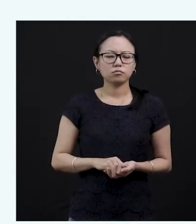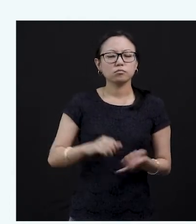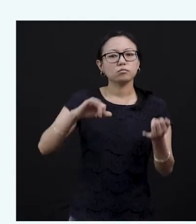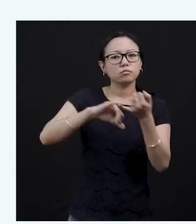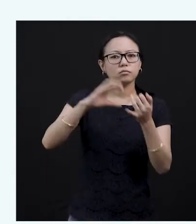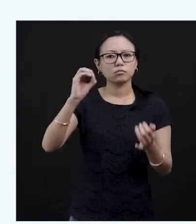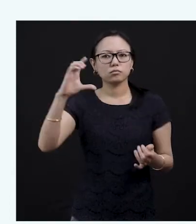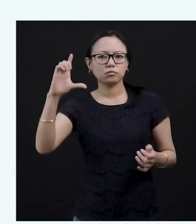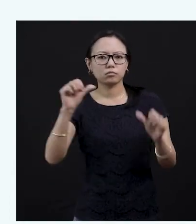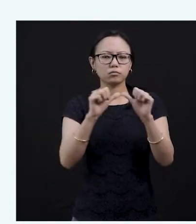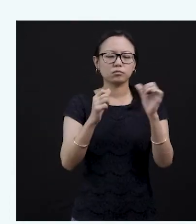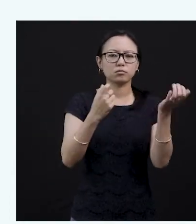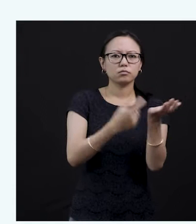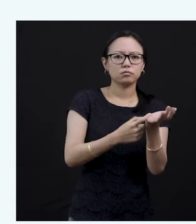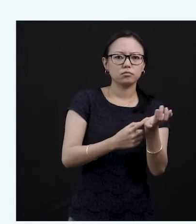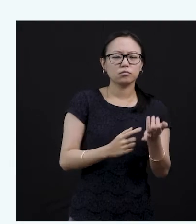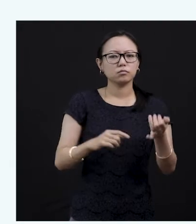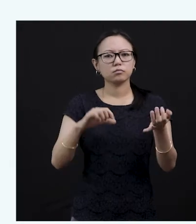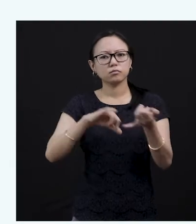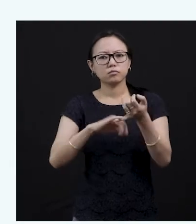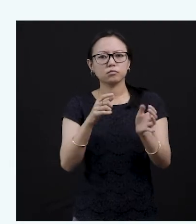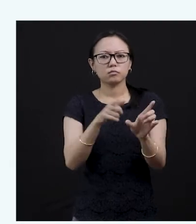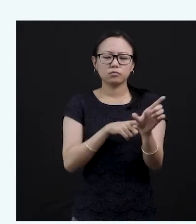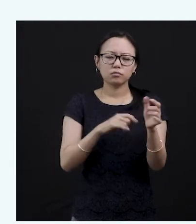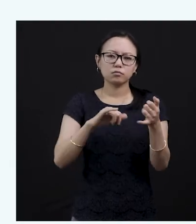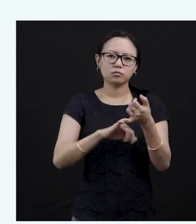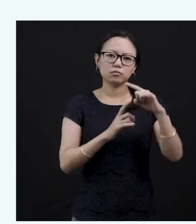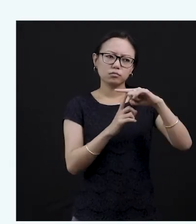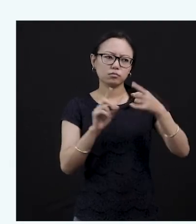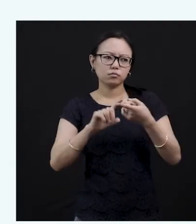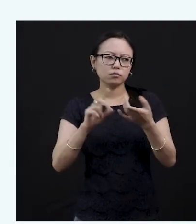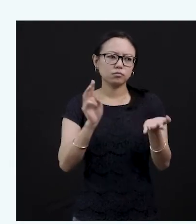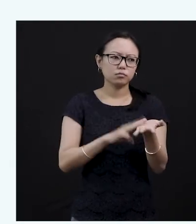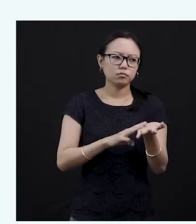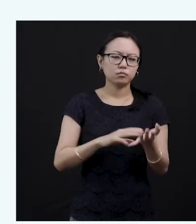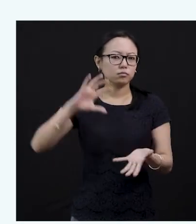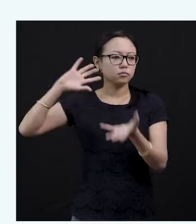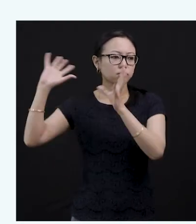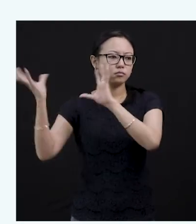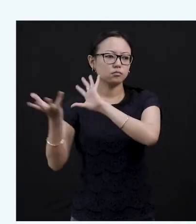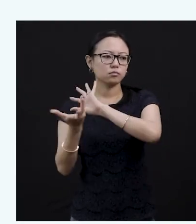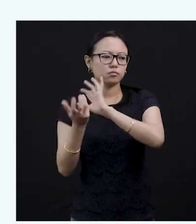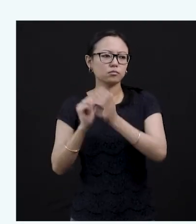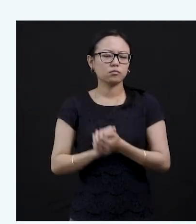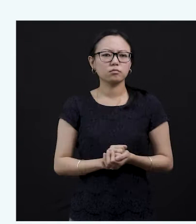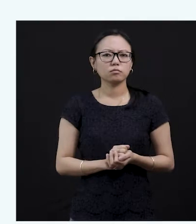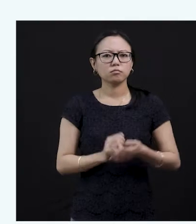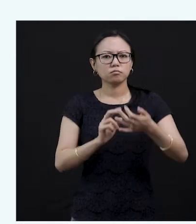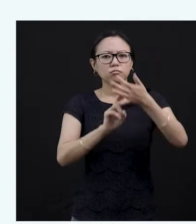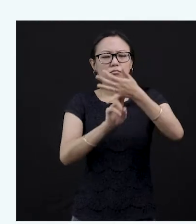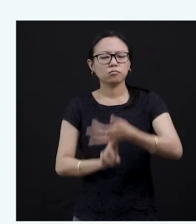living planet, North Pole and South Pole, globe and its features,